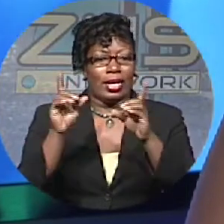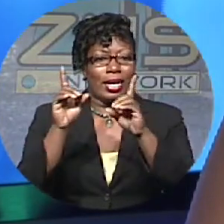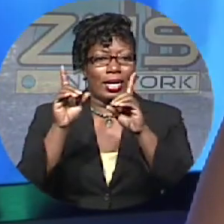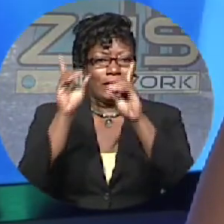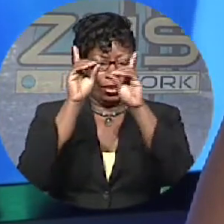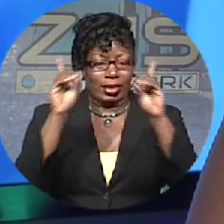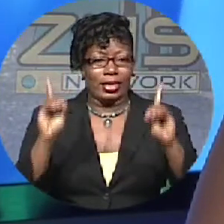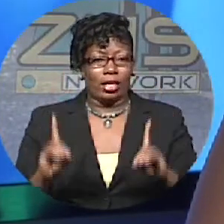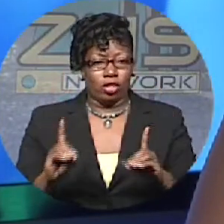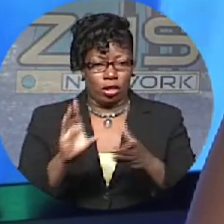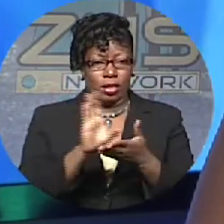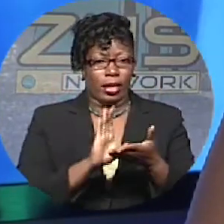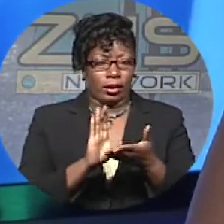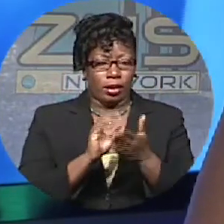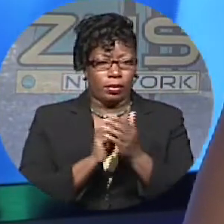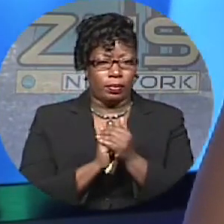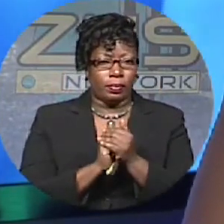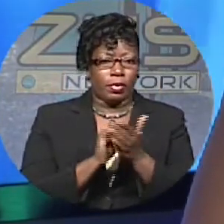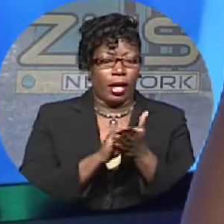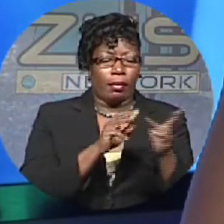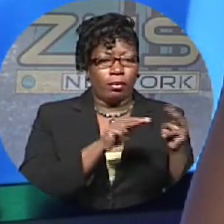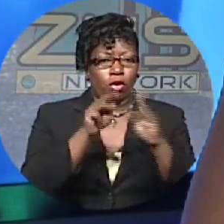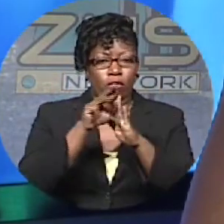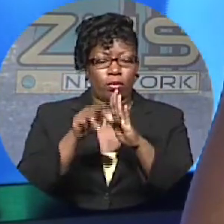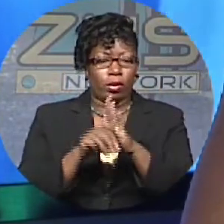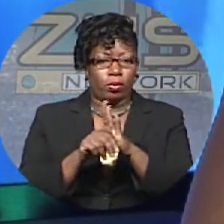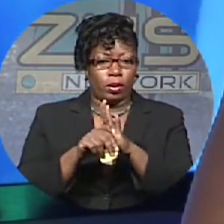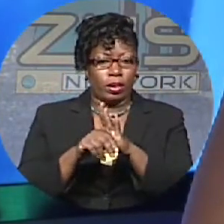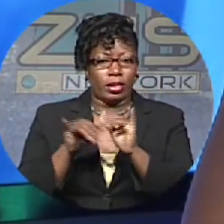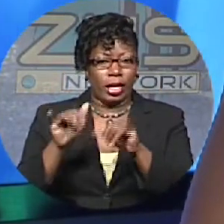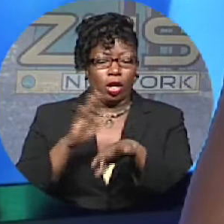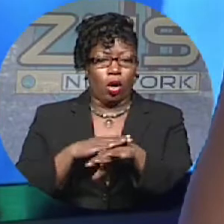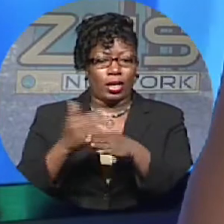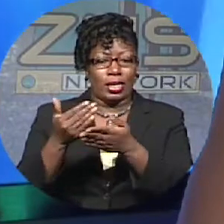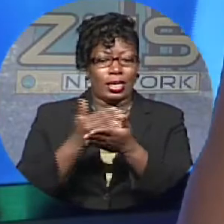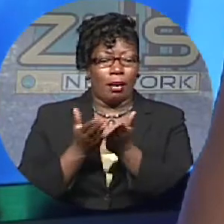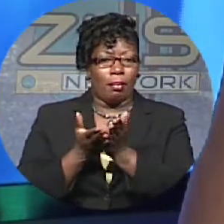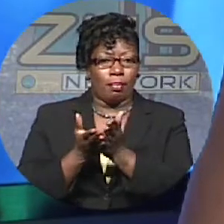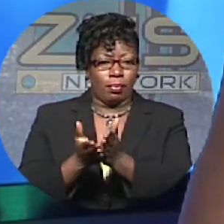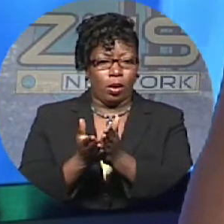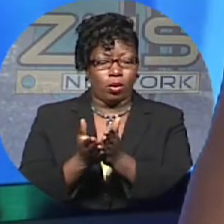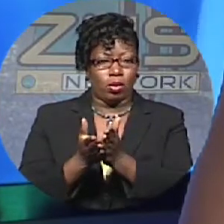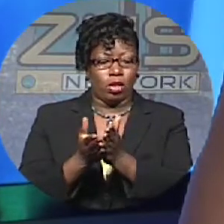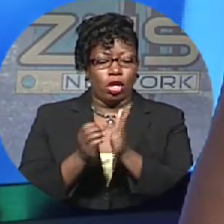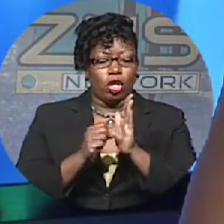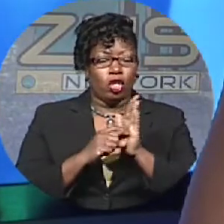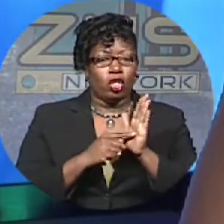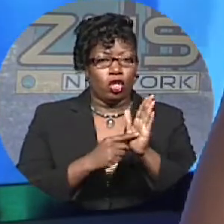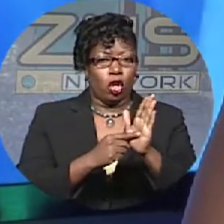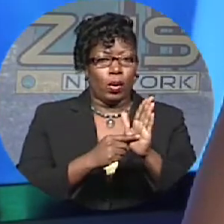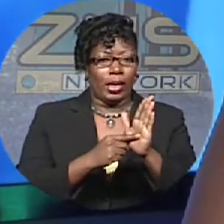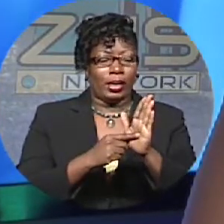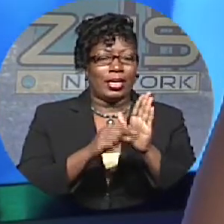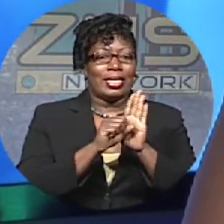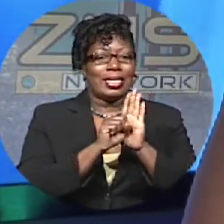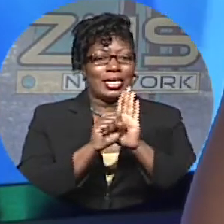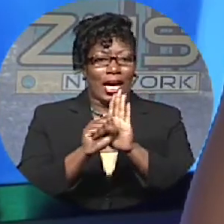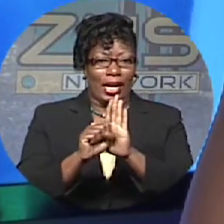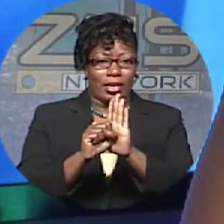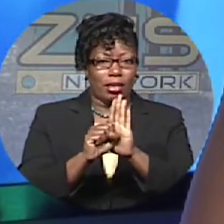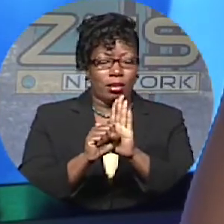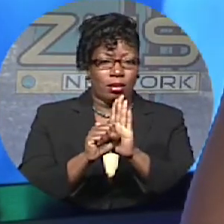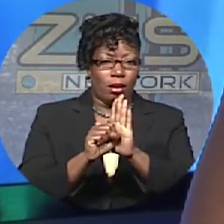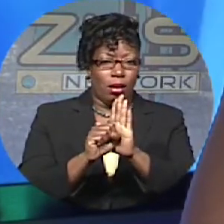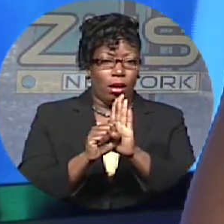Herald reports that the Democracy Movement will gather on several boats holding signs for cruise ship passengers bound for Nassau to see.